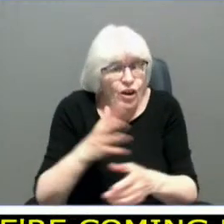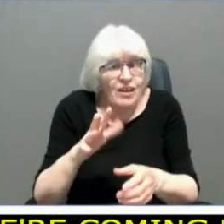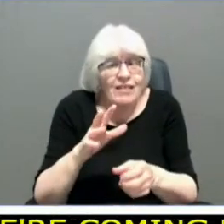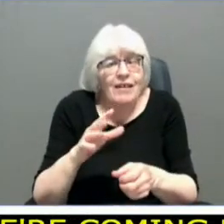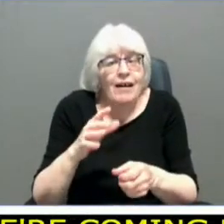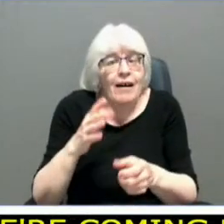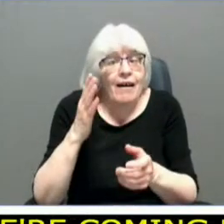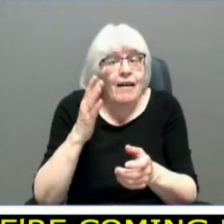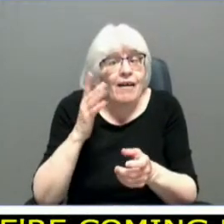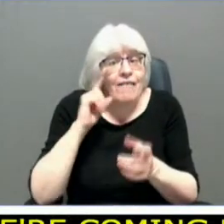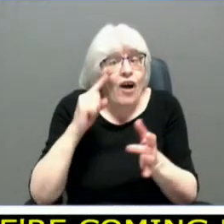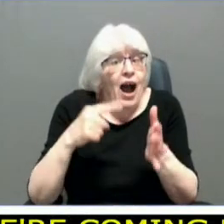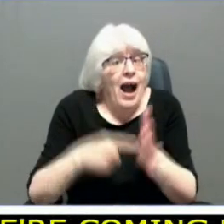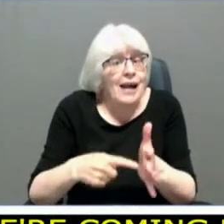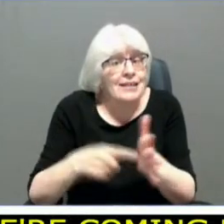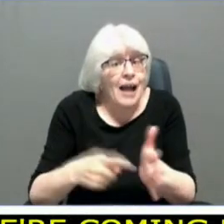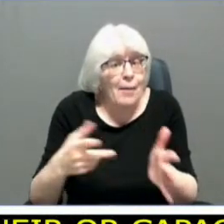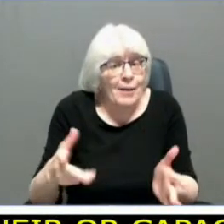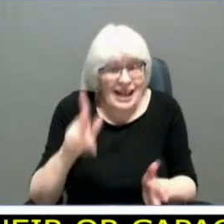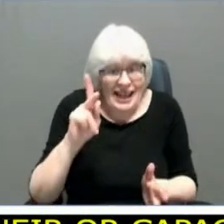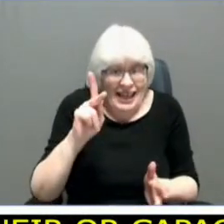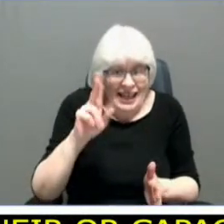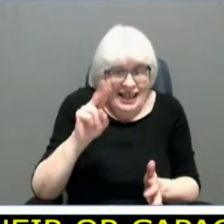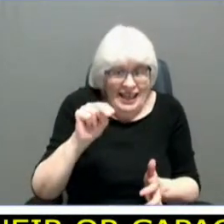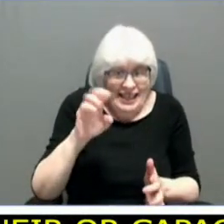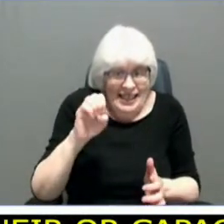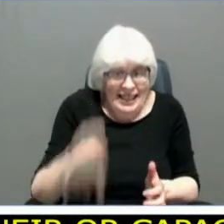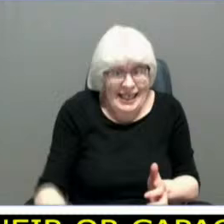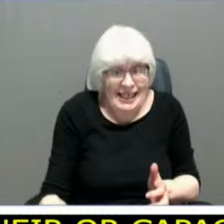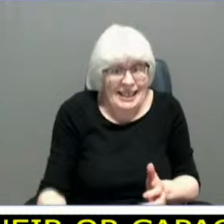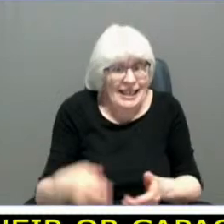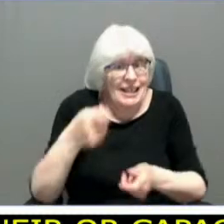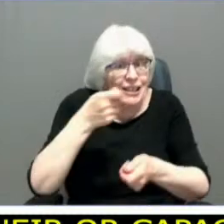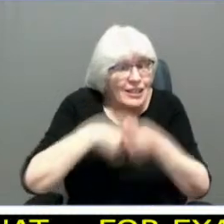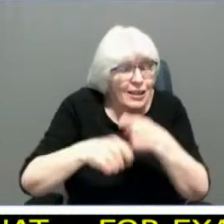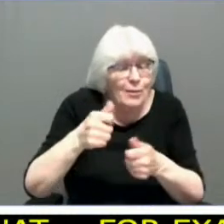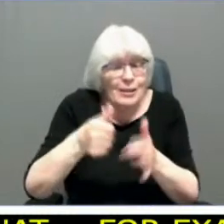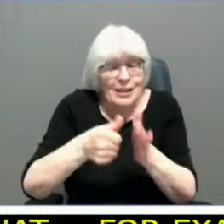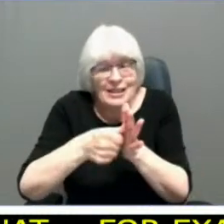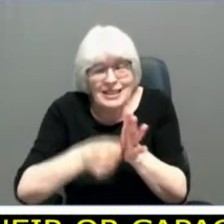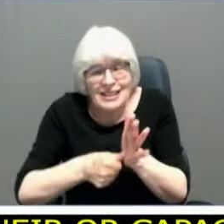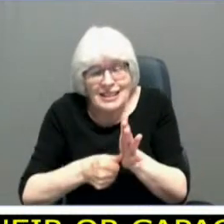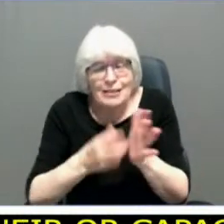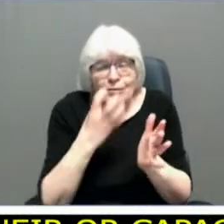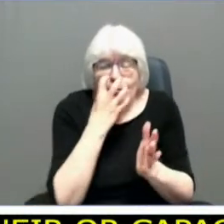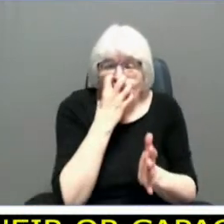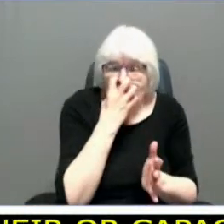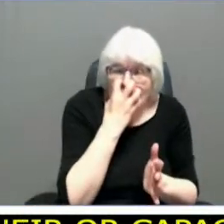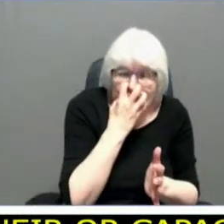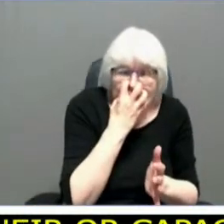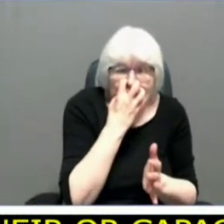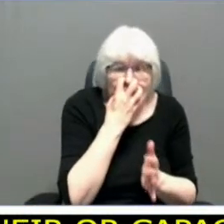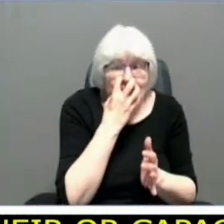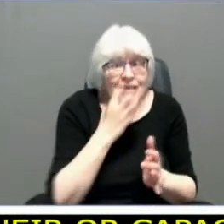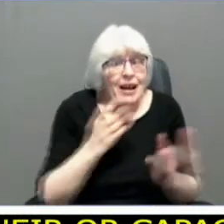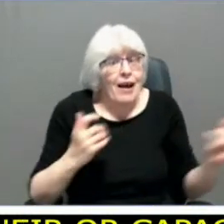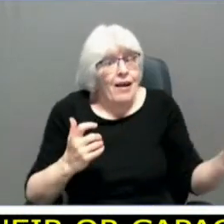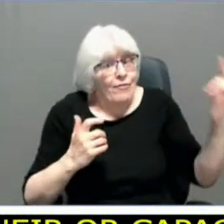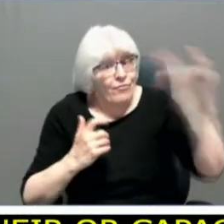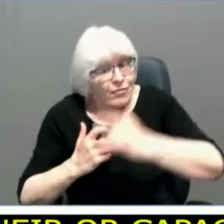used differently with itinerant surgeons and anesthesiologists and the team flying in, for example, and not having patients come to St.